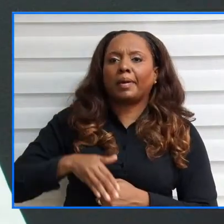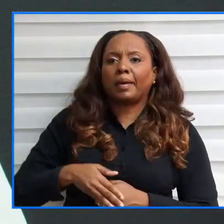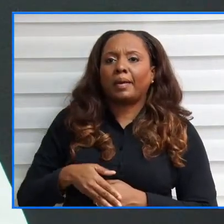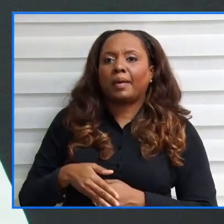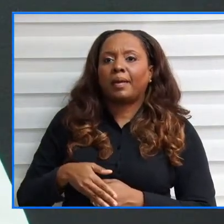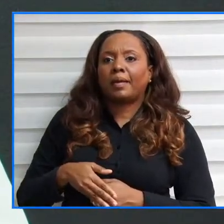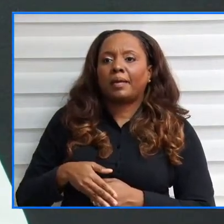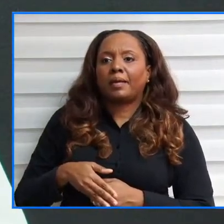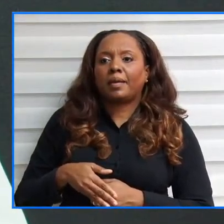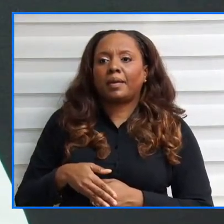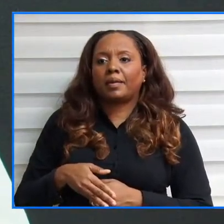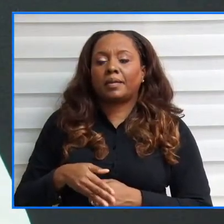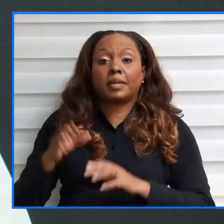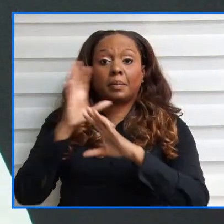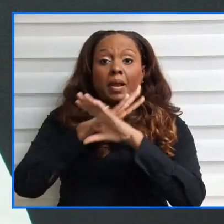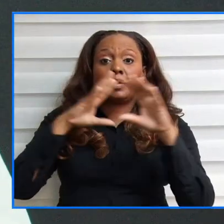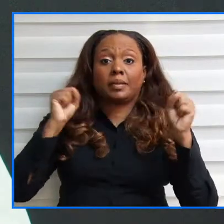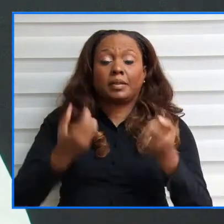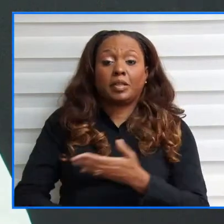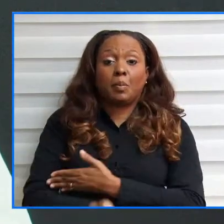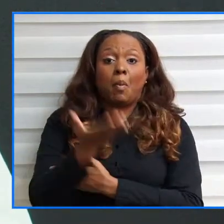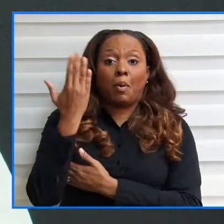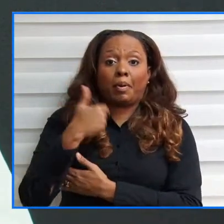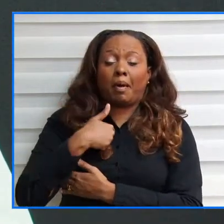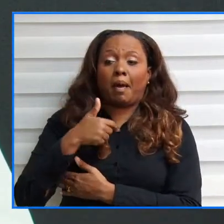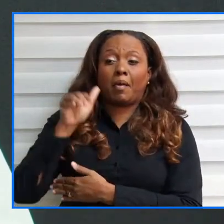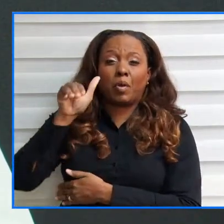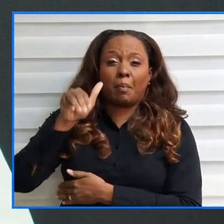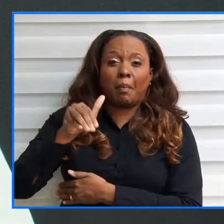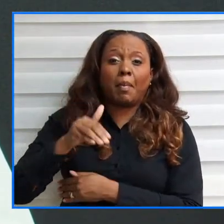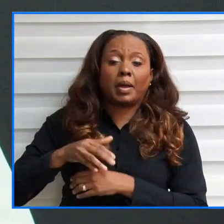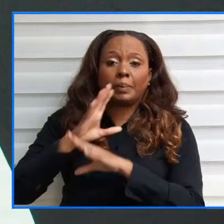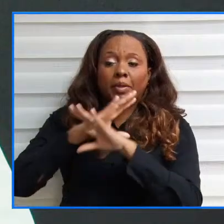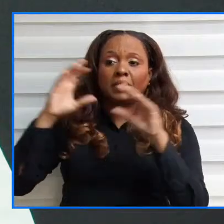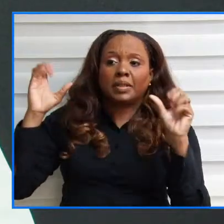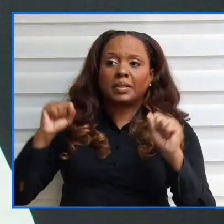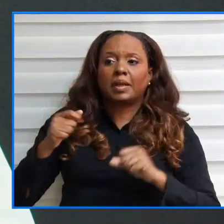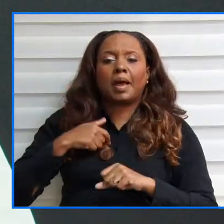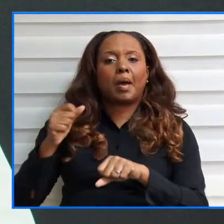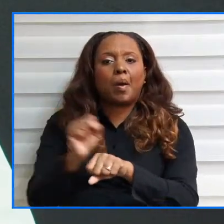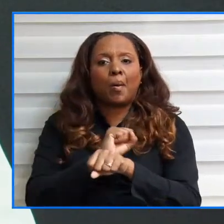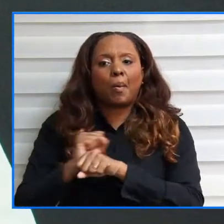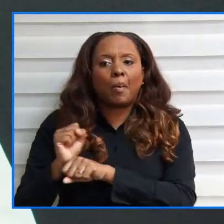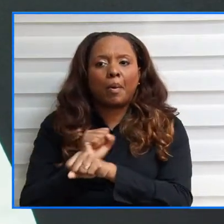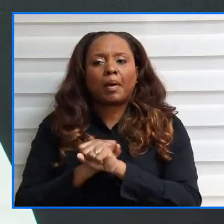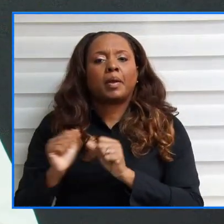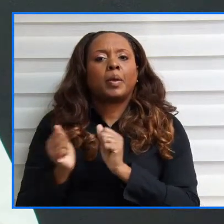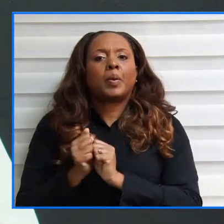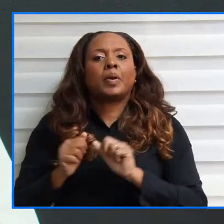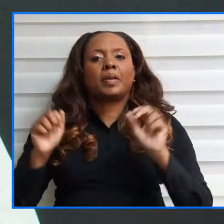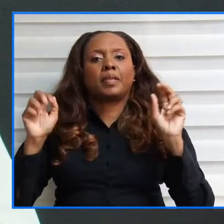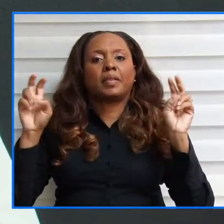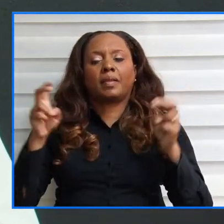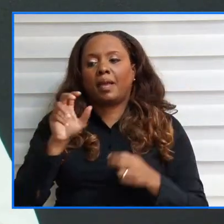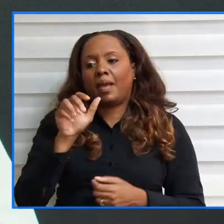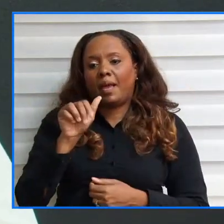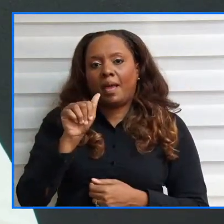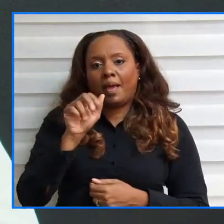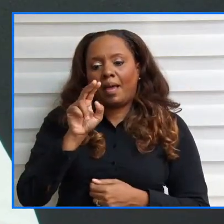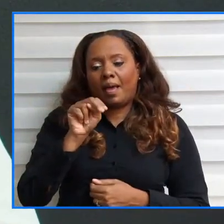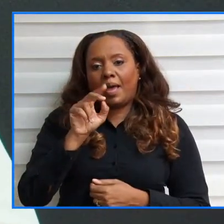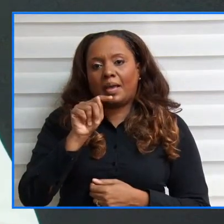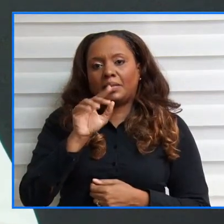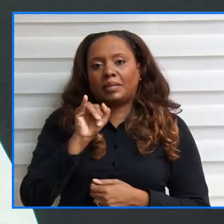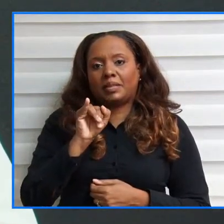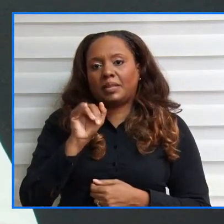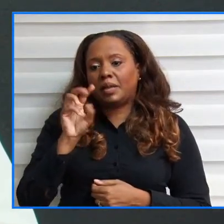also working, as you know, as the chair of the One Health Global Initiative with the antimicrobial resistance. And one of the things that the world